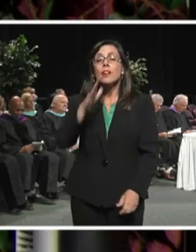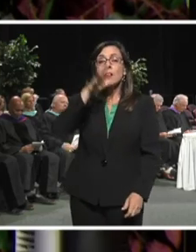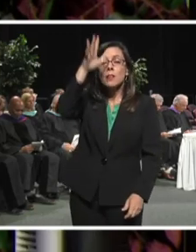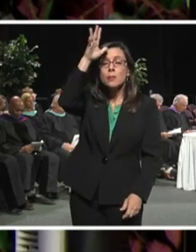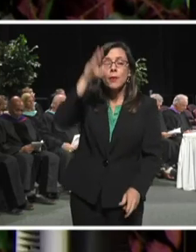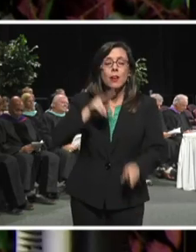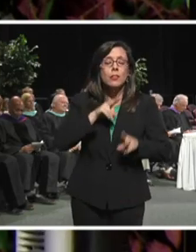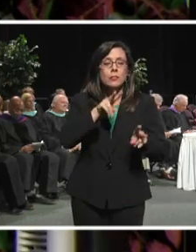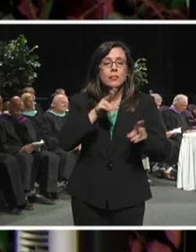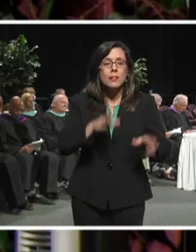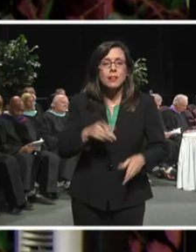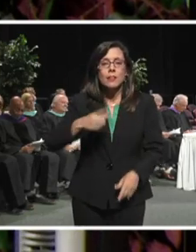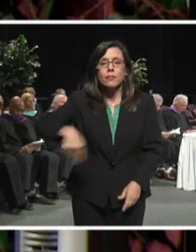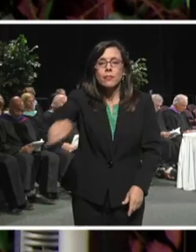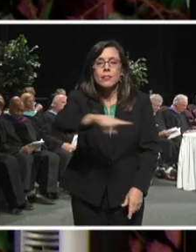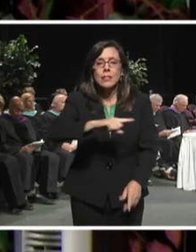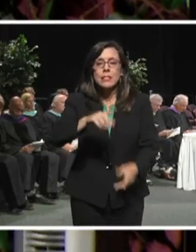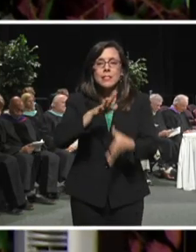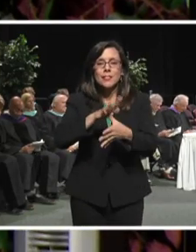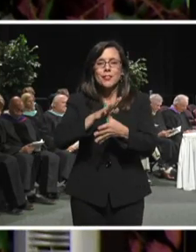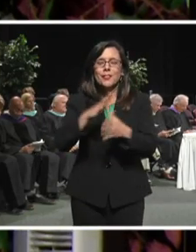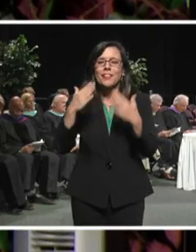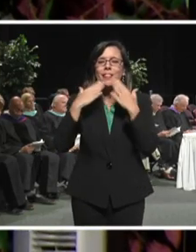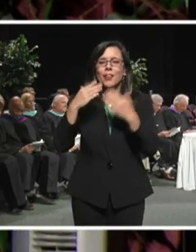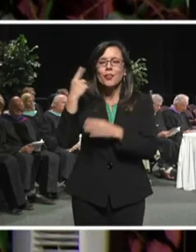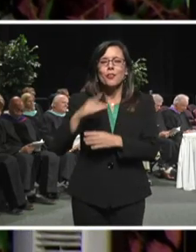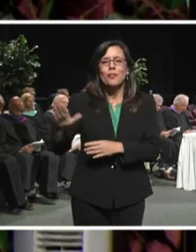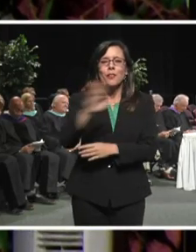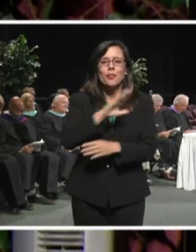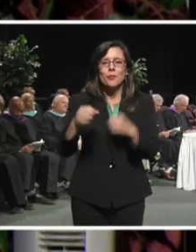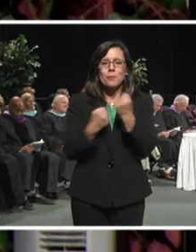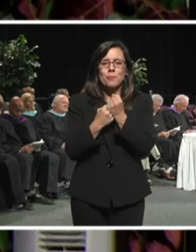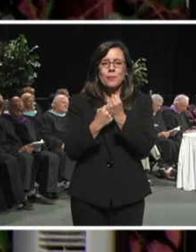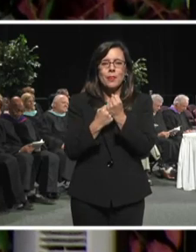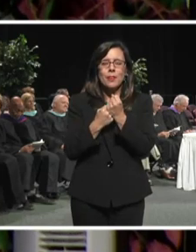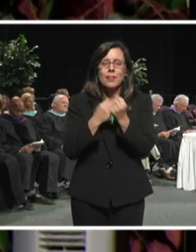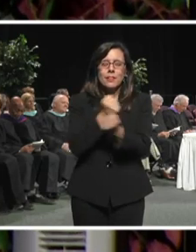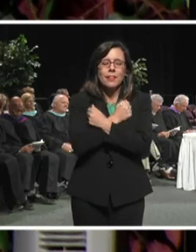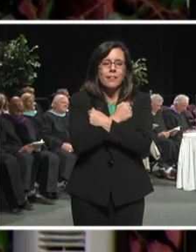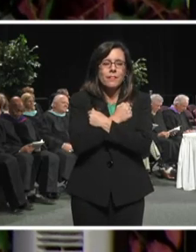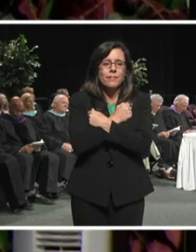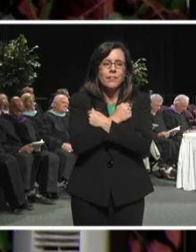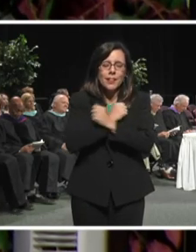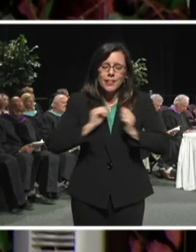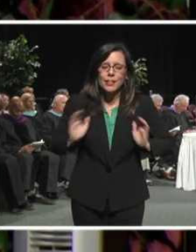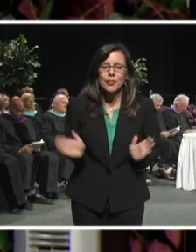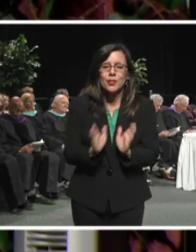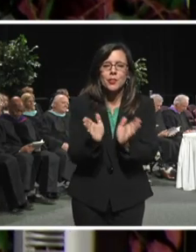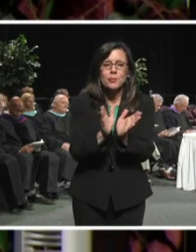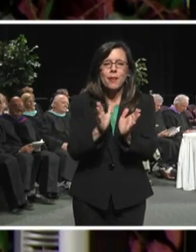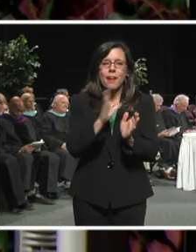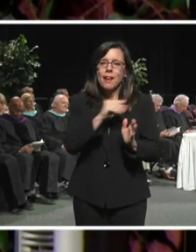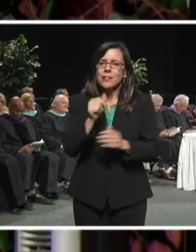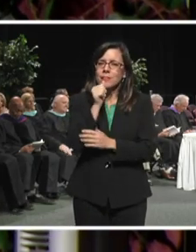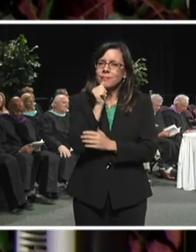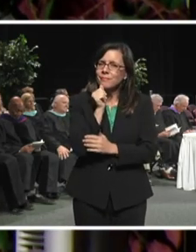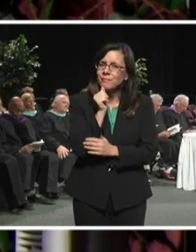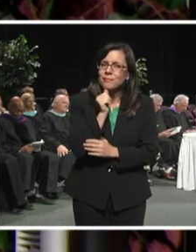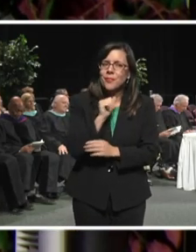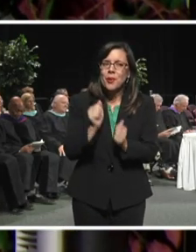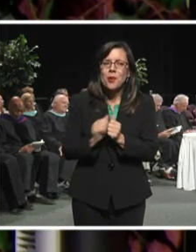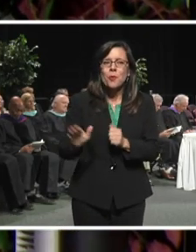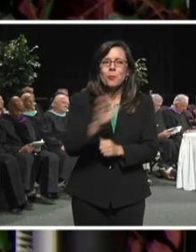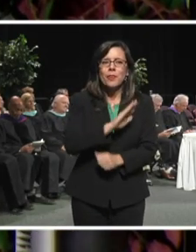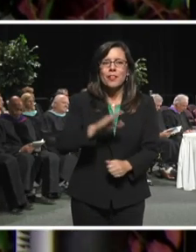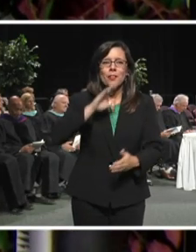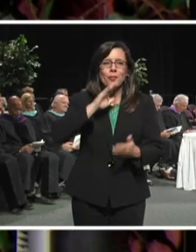and guardians of these seniors, I thank you for your support, love, encouragement, and perseverance with your